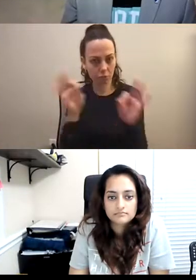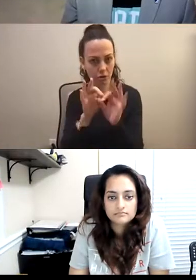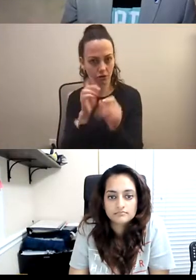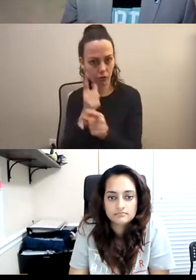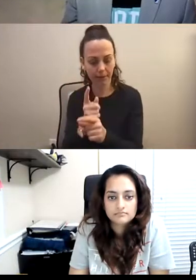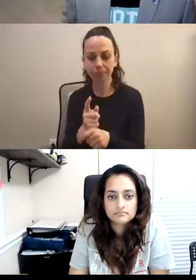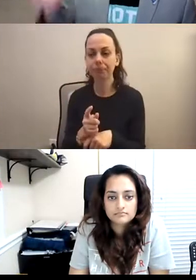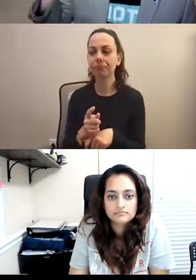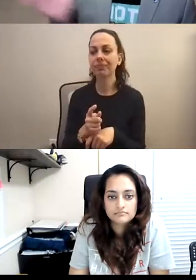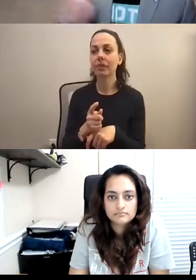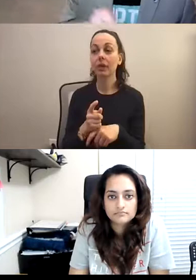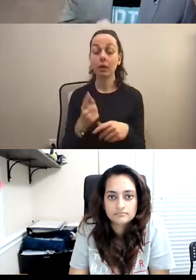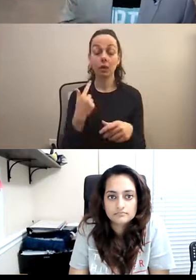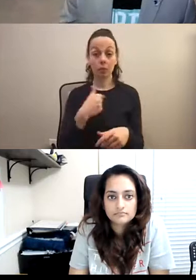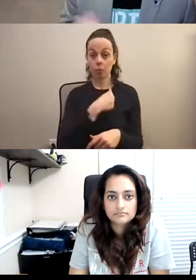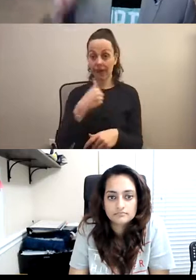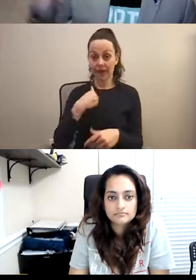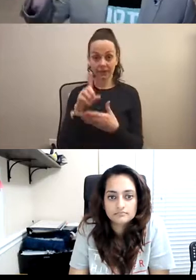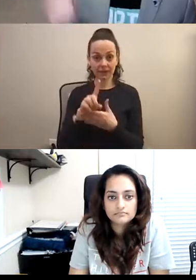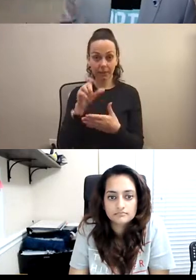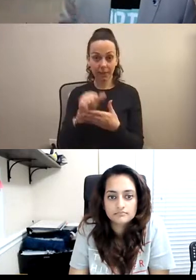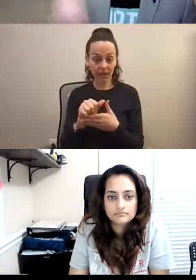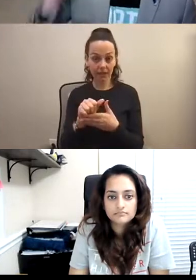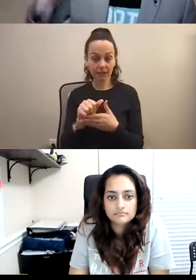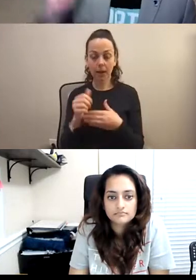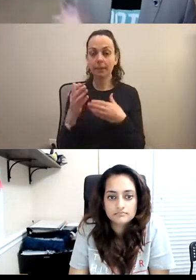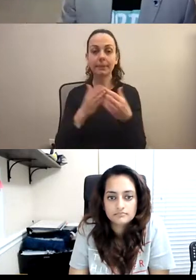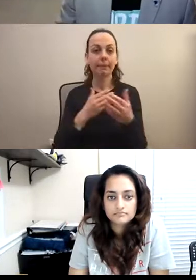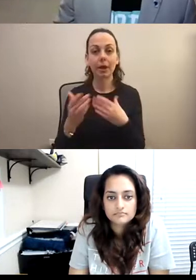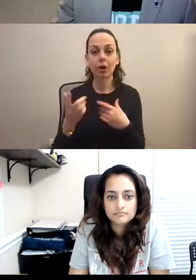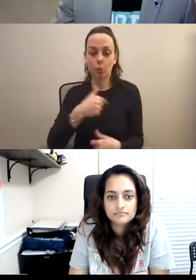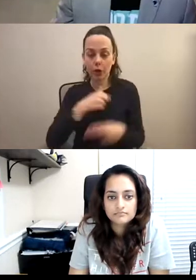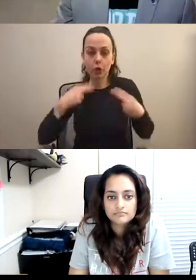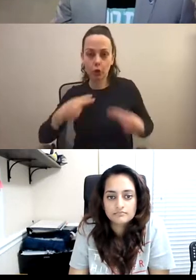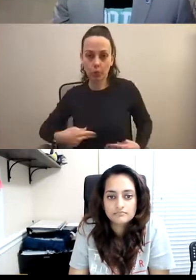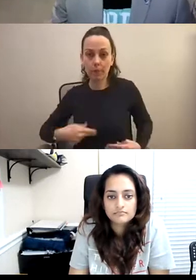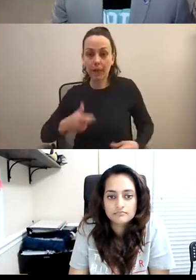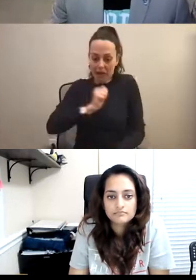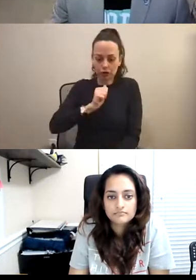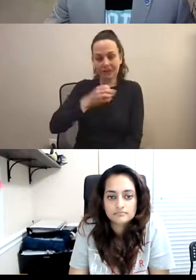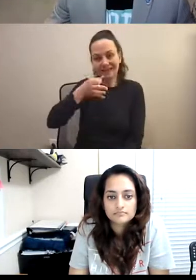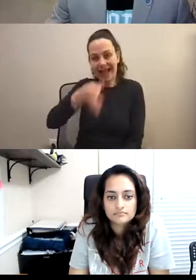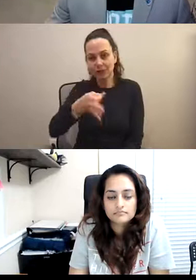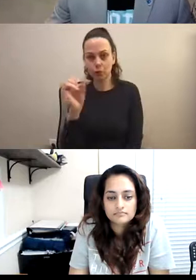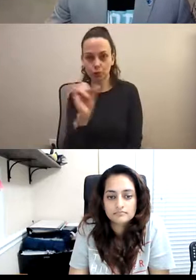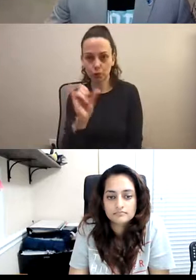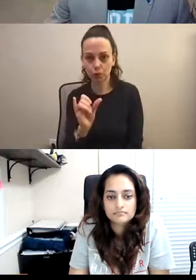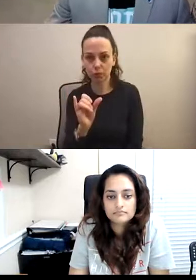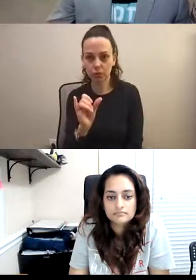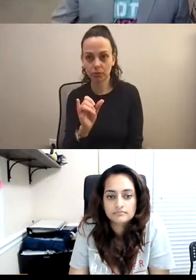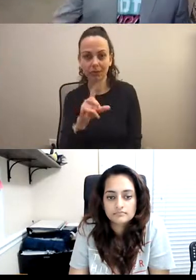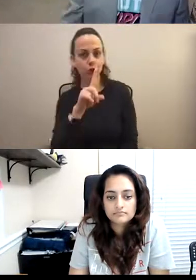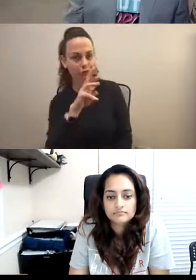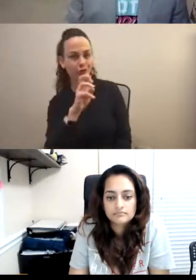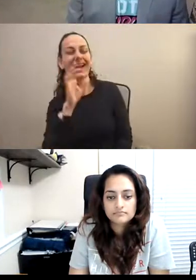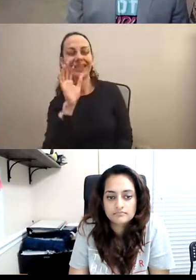Just because we have disabilities, guess what? We're human and we can be assholes too. Yeah, exactly. And